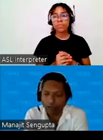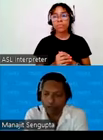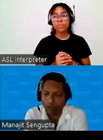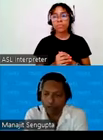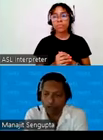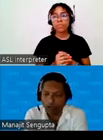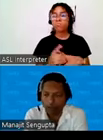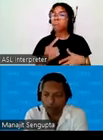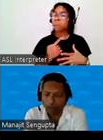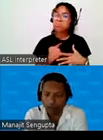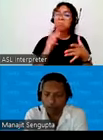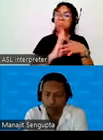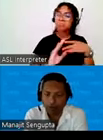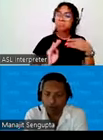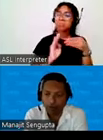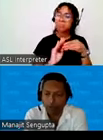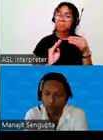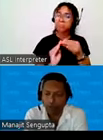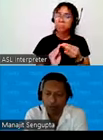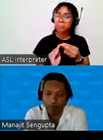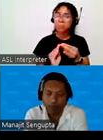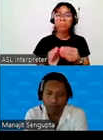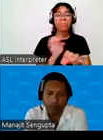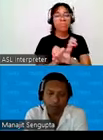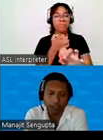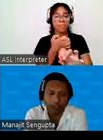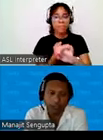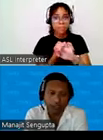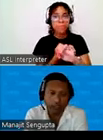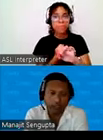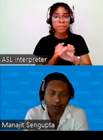I'm going to talk about resource assessment, which essentially